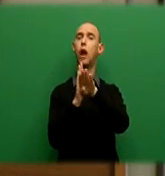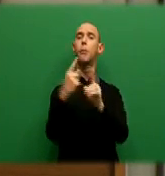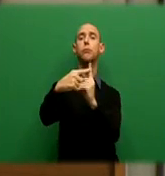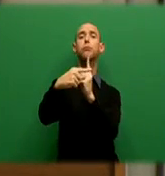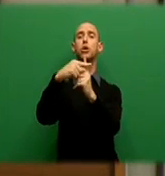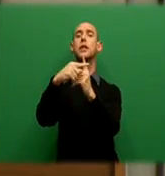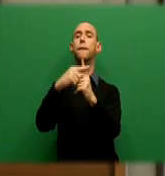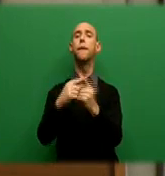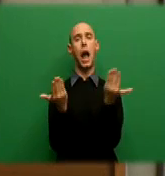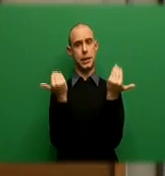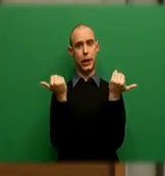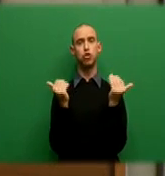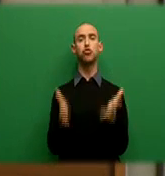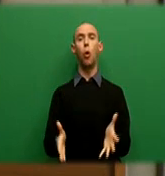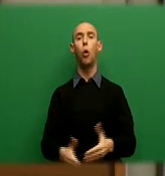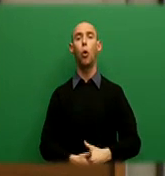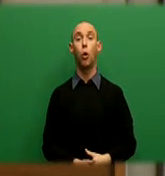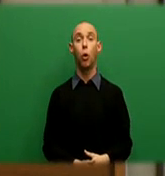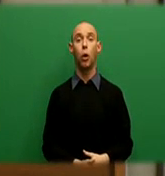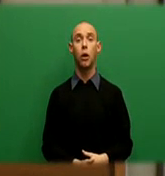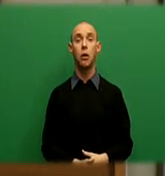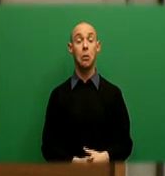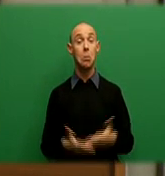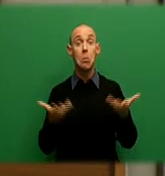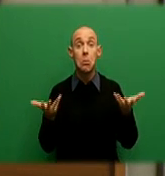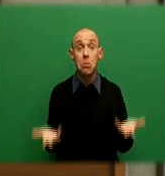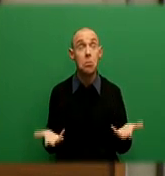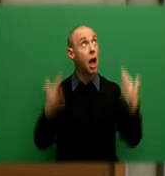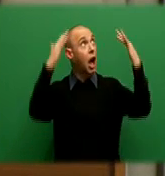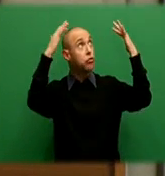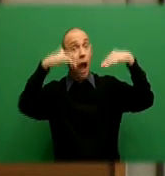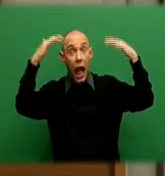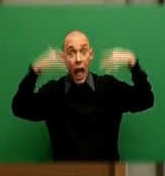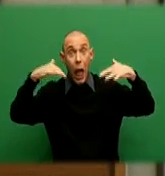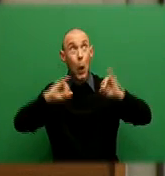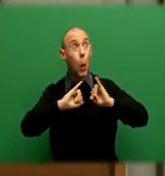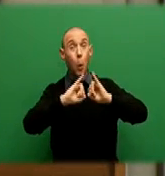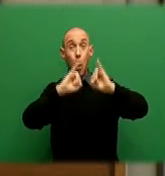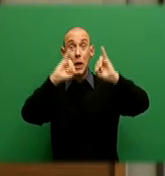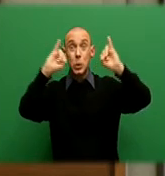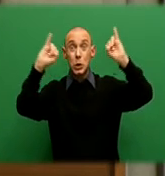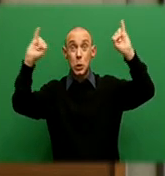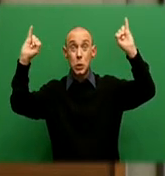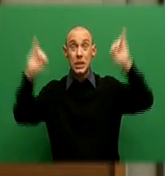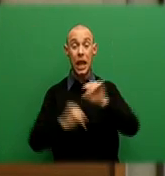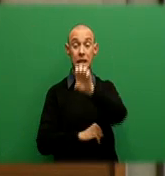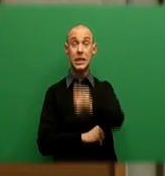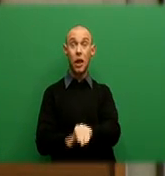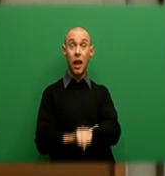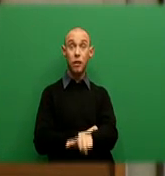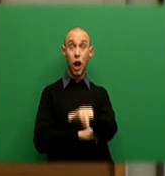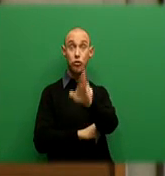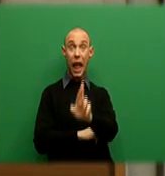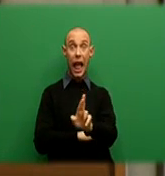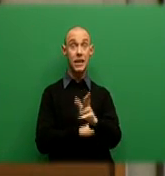expected. A more protracted drought, combined with a weaker exchange rate and restocking of